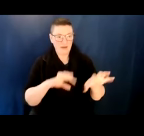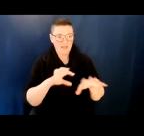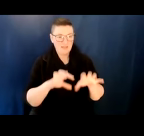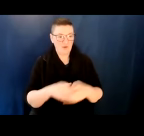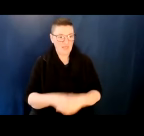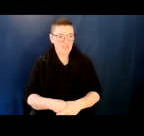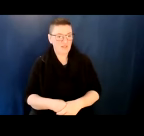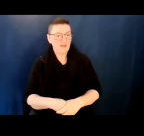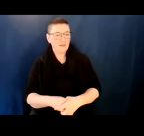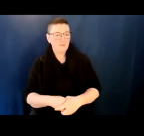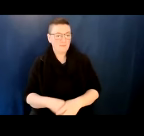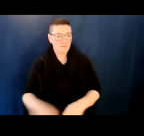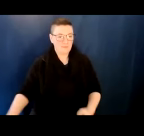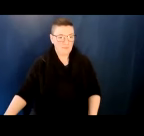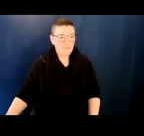the same kinds of correlation.